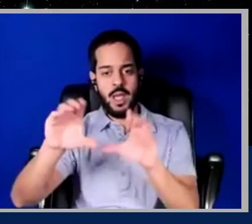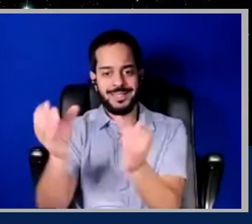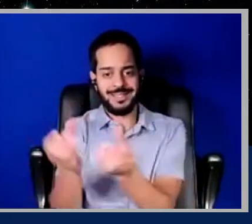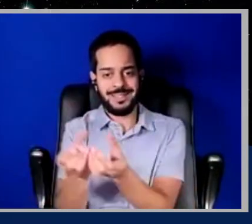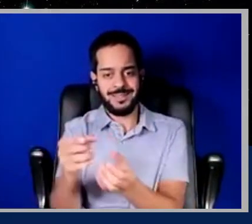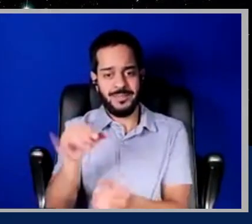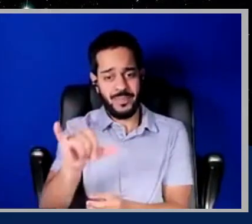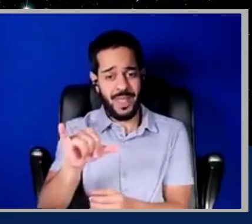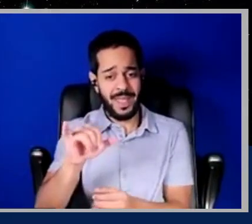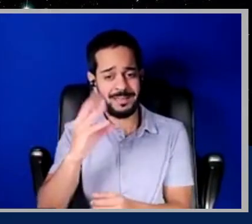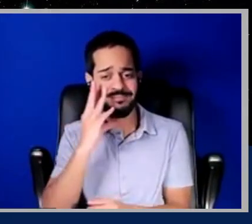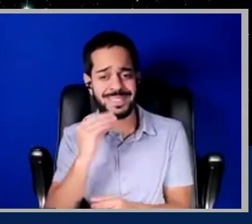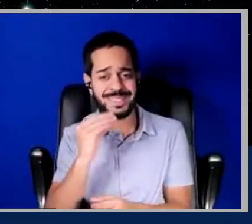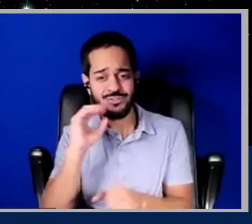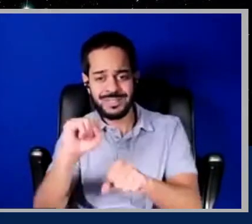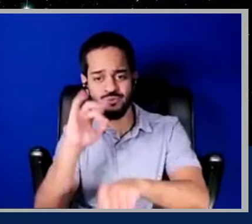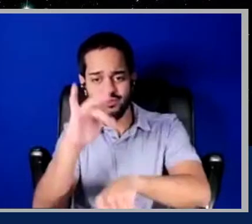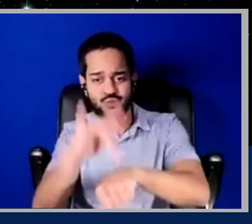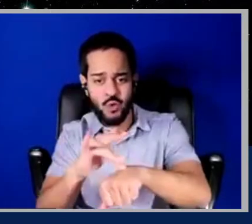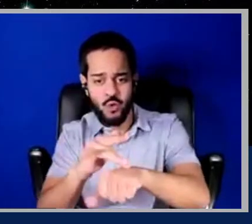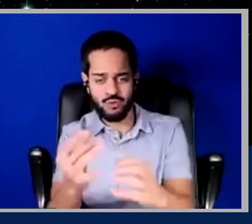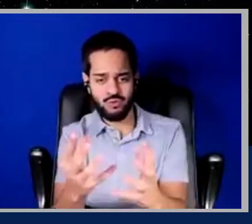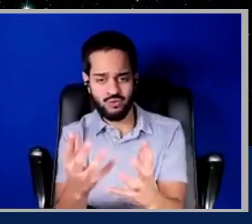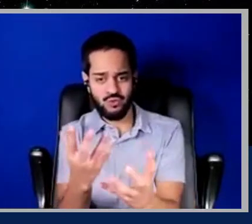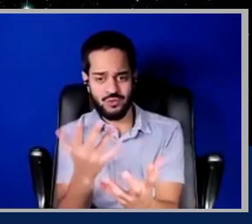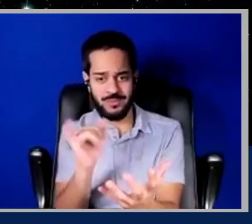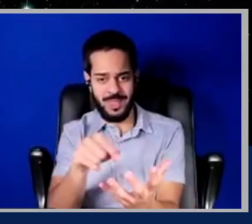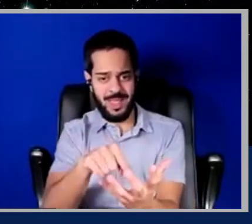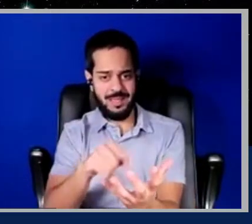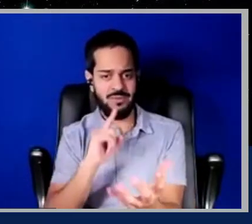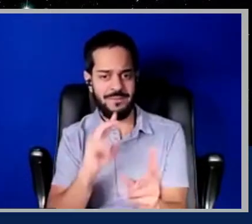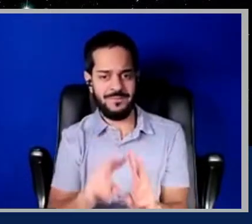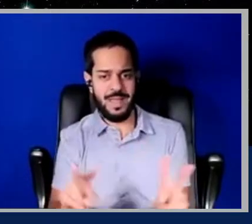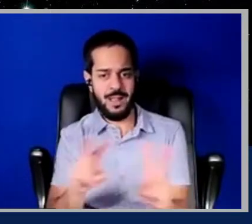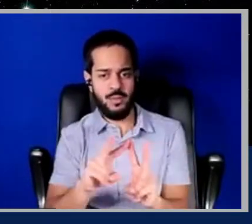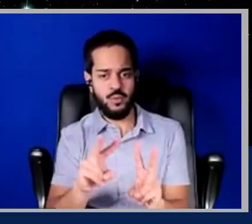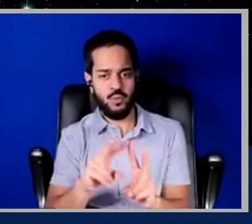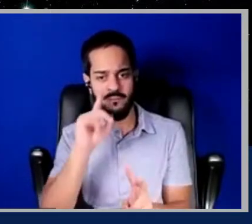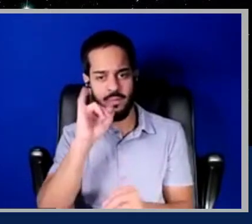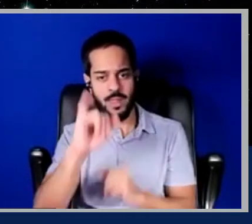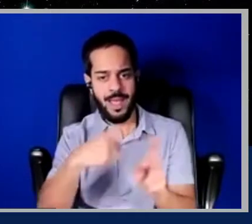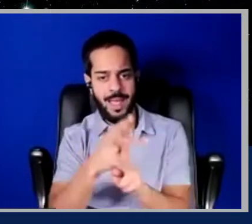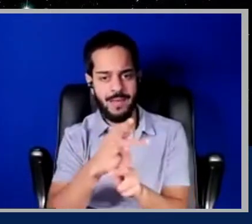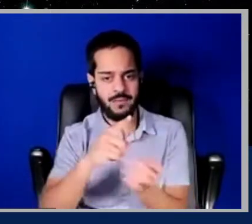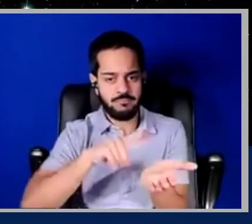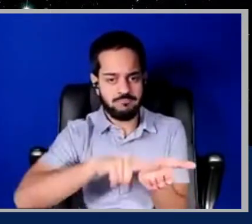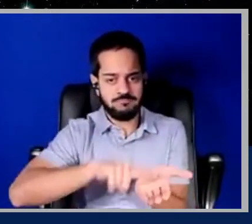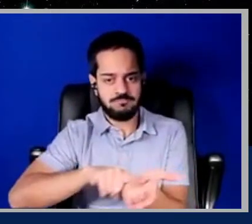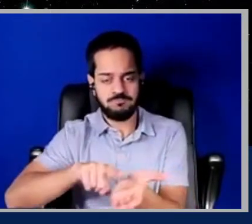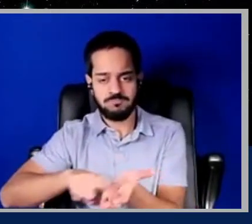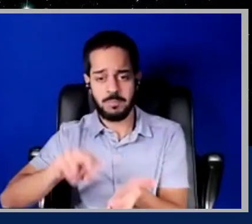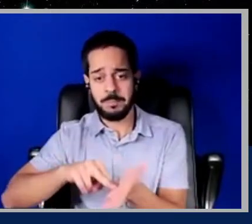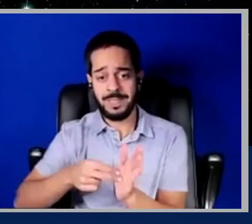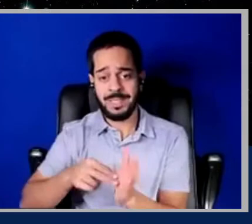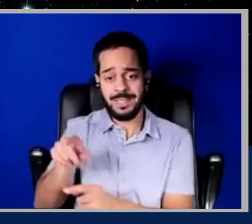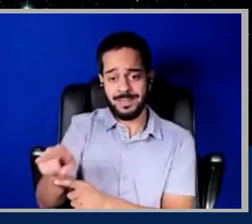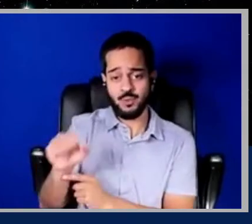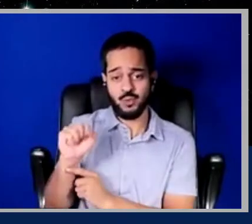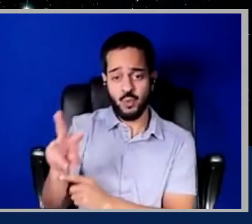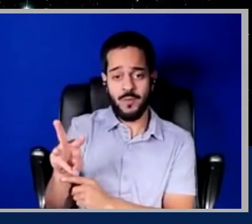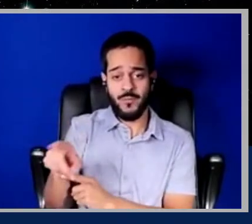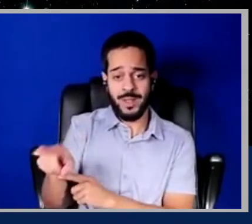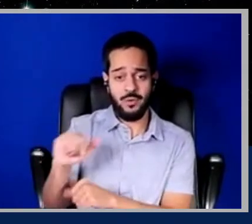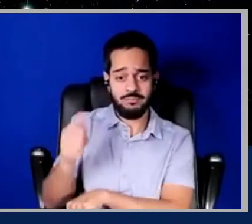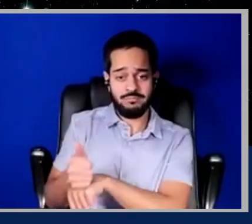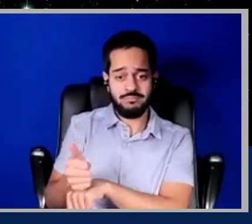Like there's value in that exploration. And so being able to use his software to create